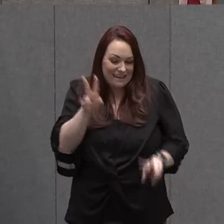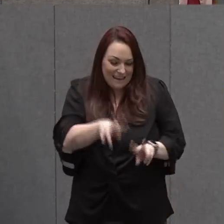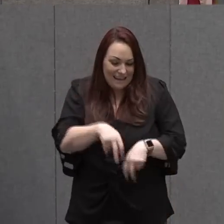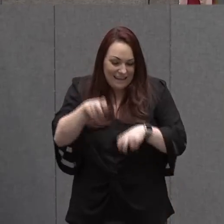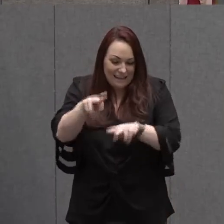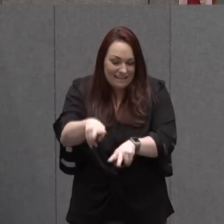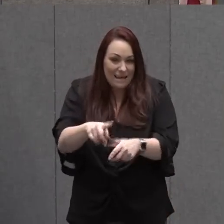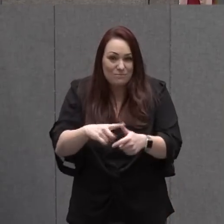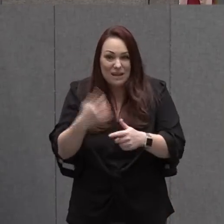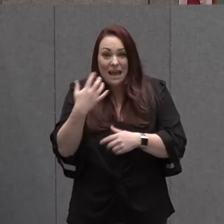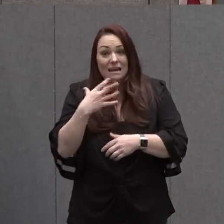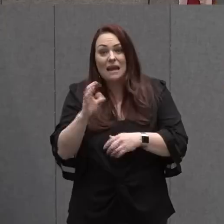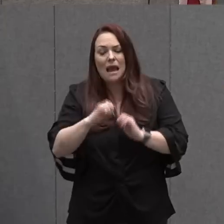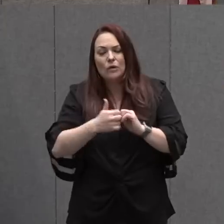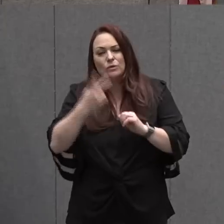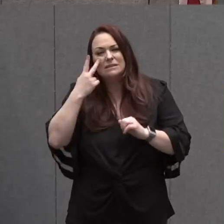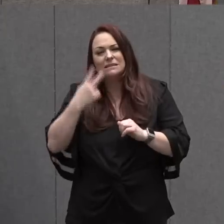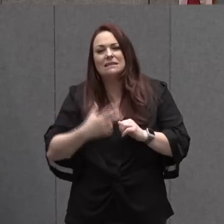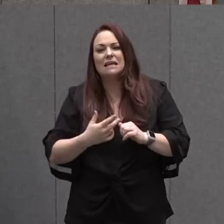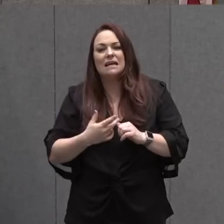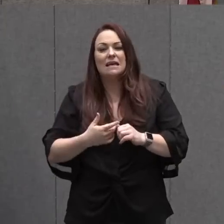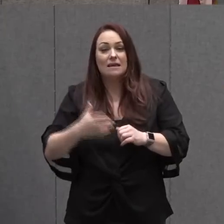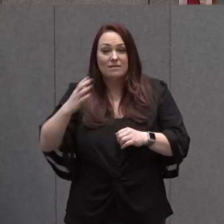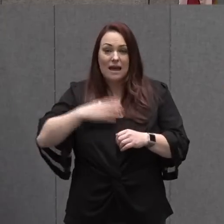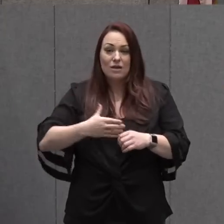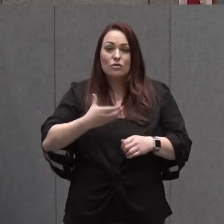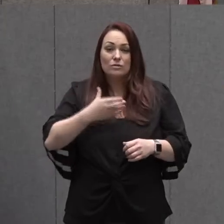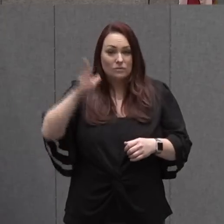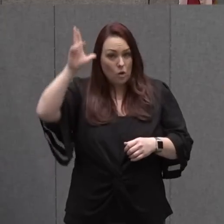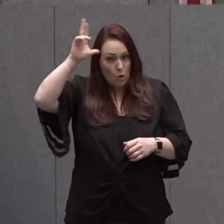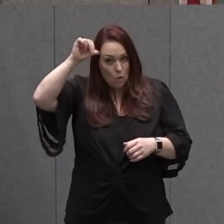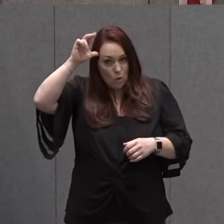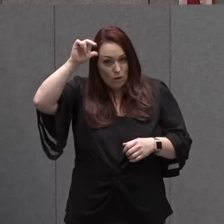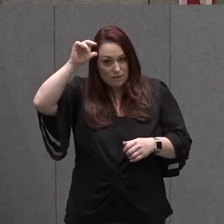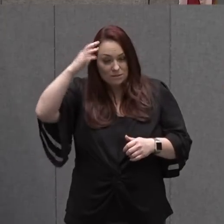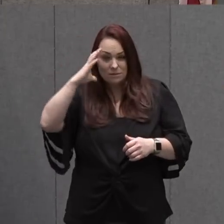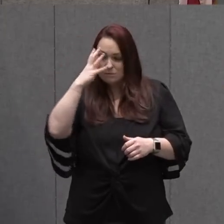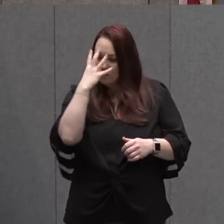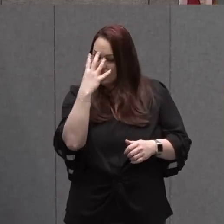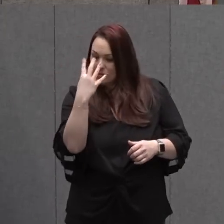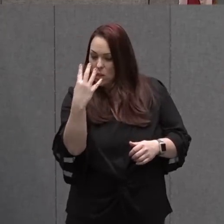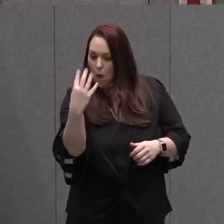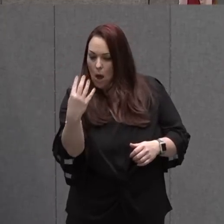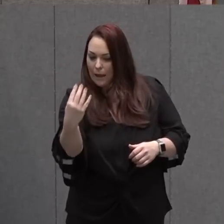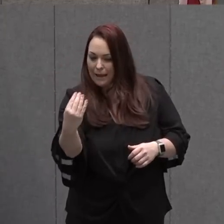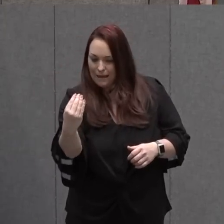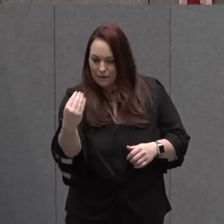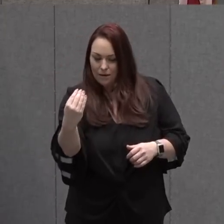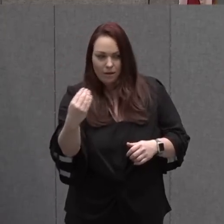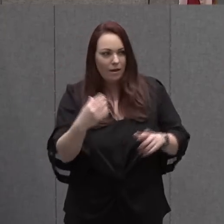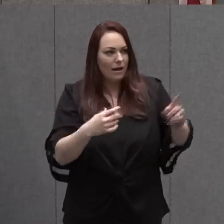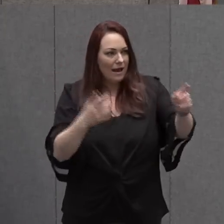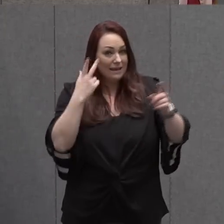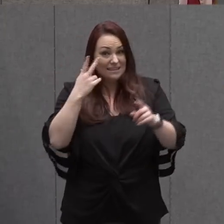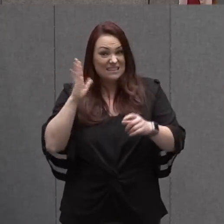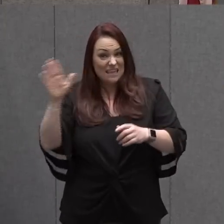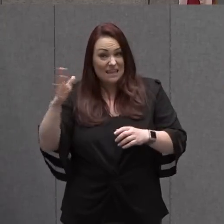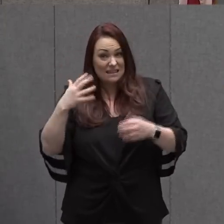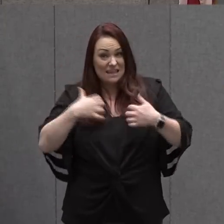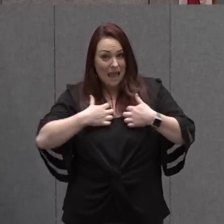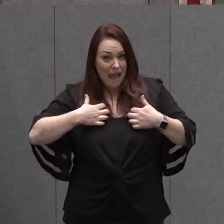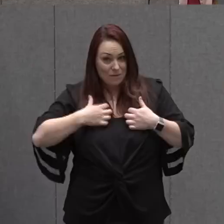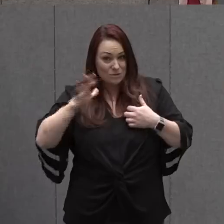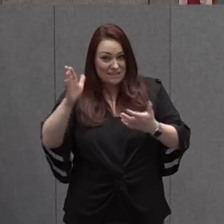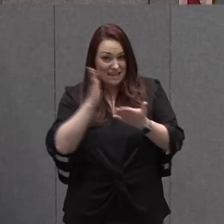poem and how you could see the long head of the horse in the horse poem. I was seeing the animals in his list